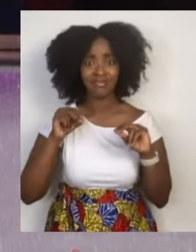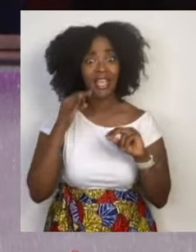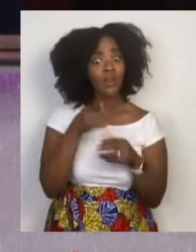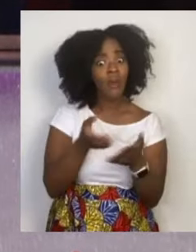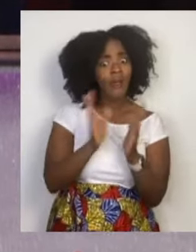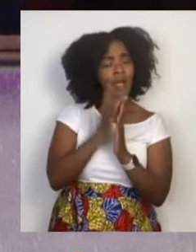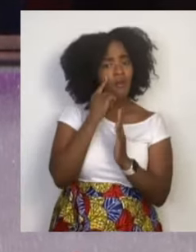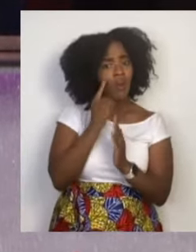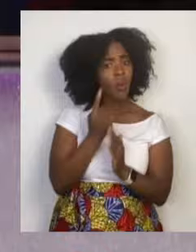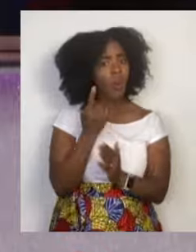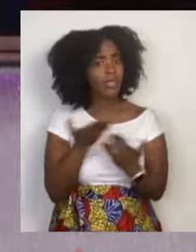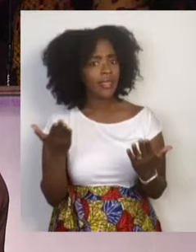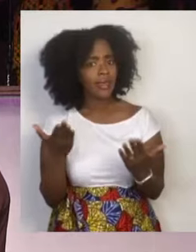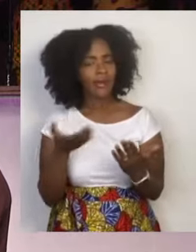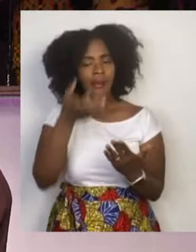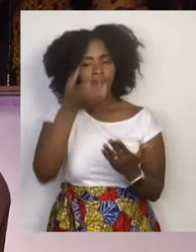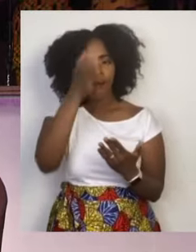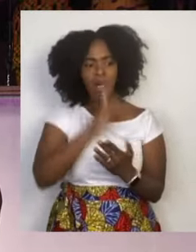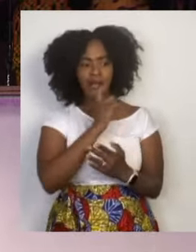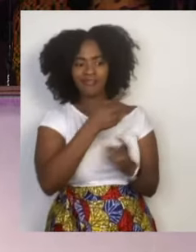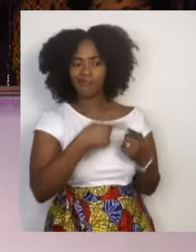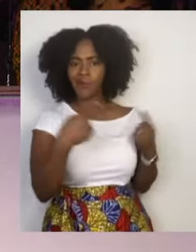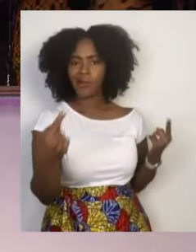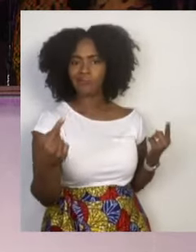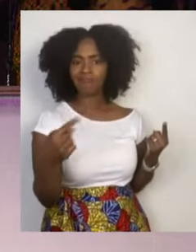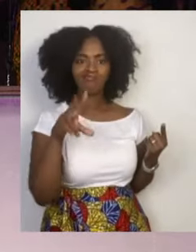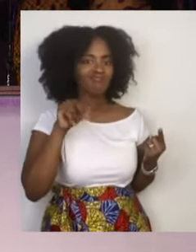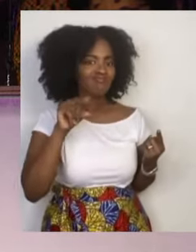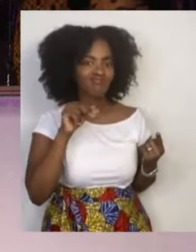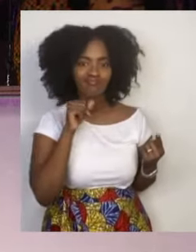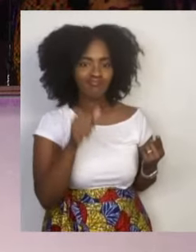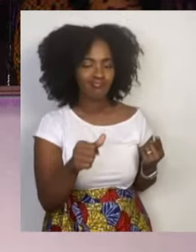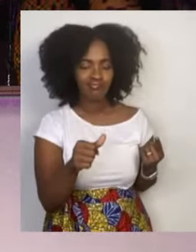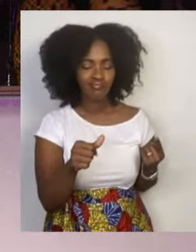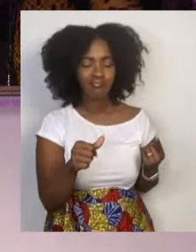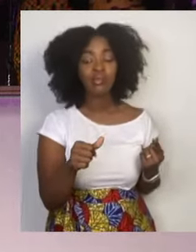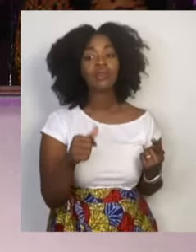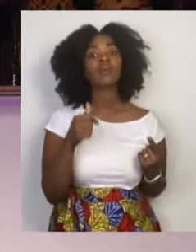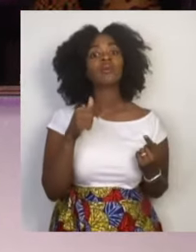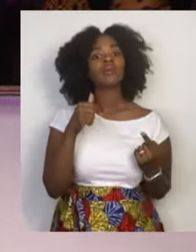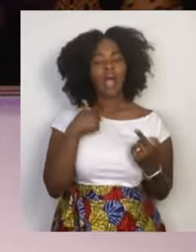asked. And so I'm going to anoint you first.